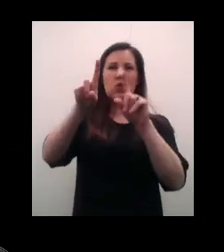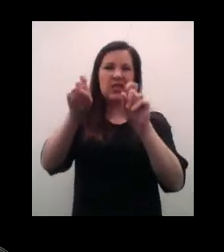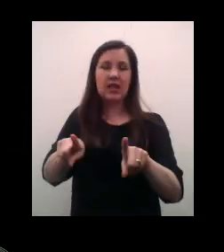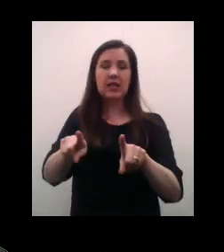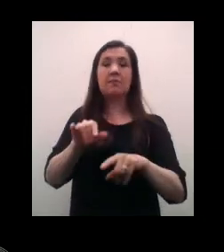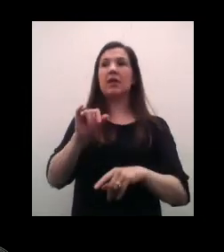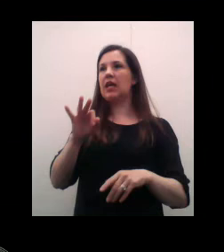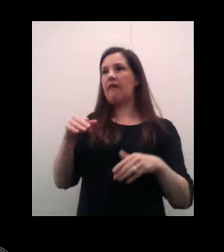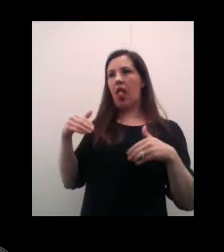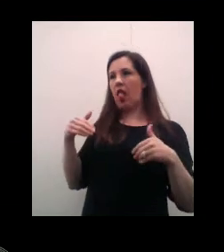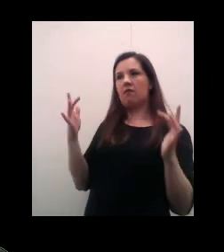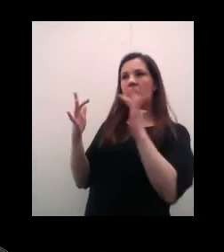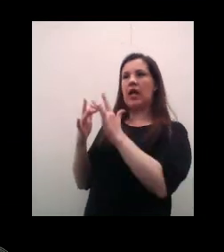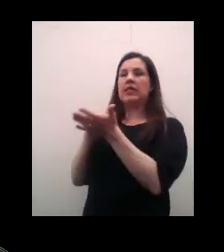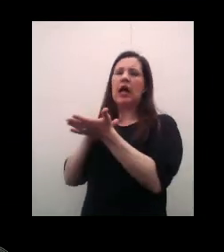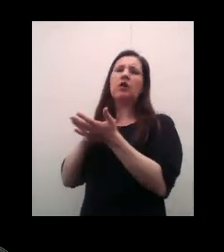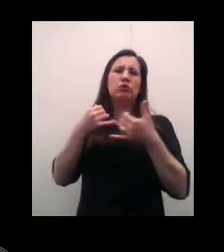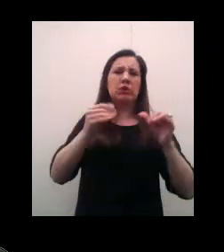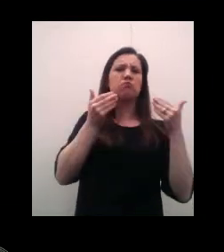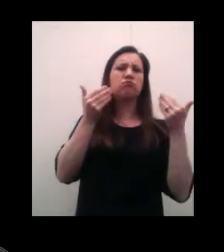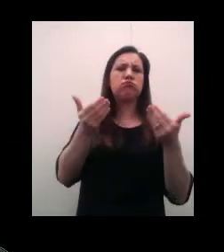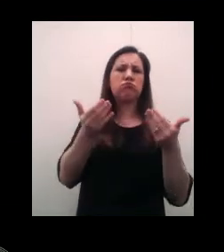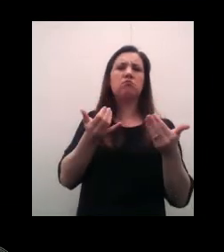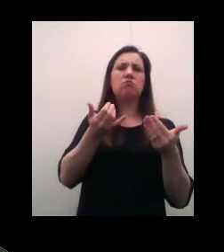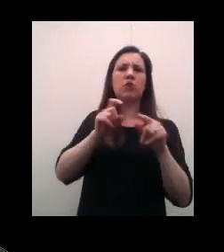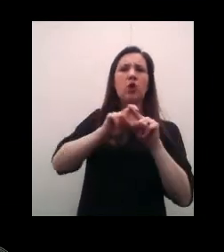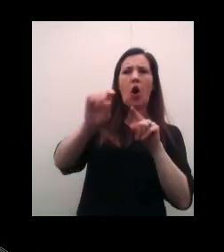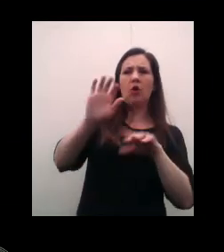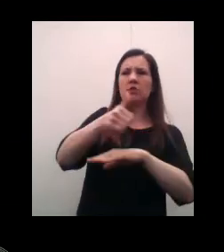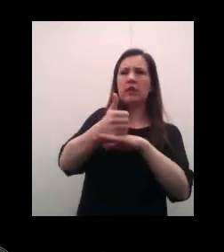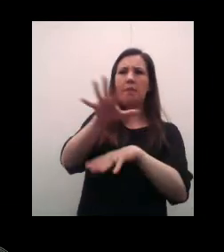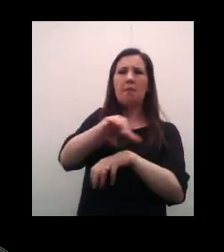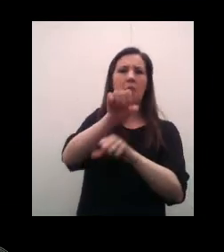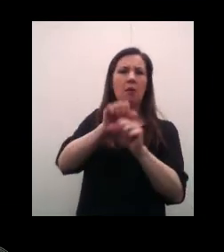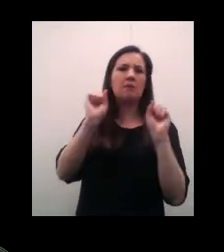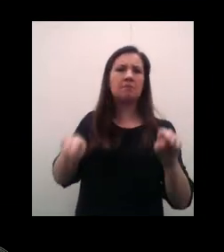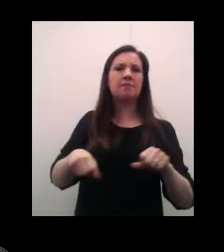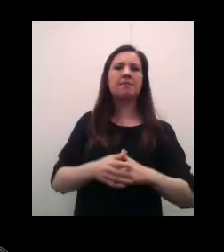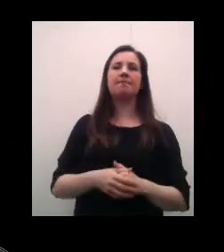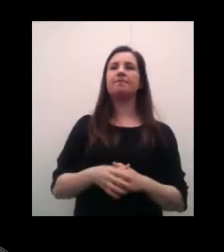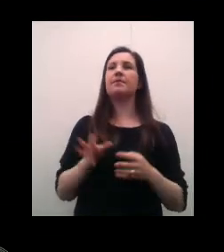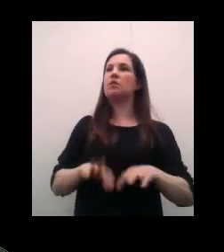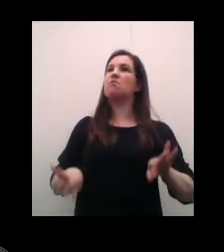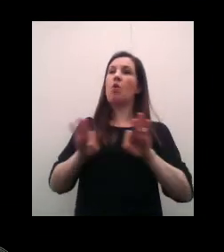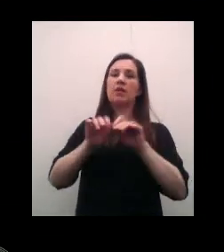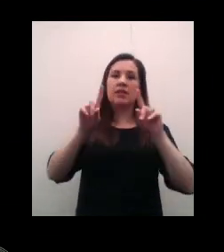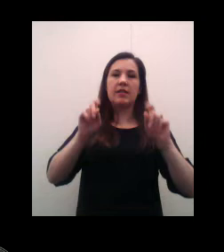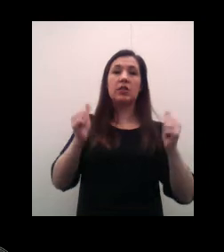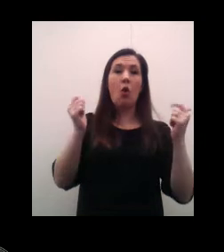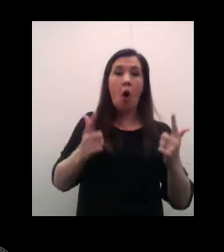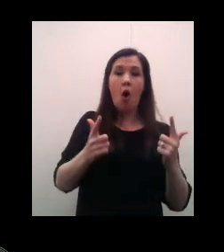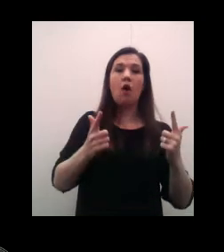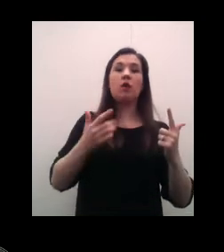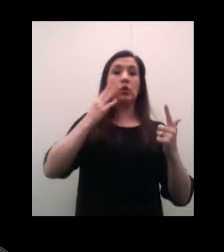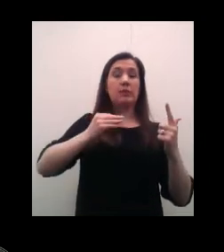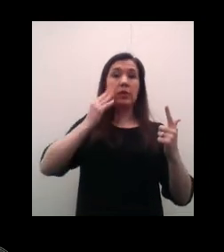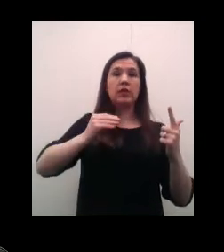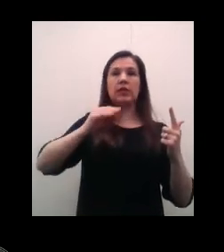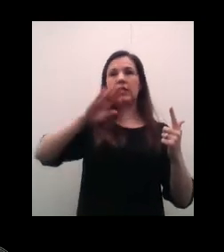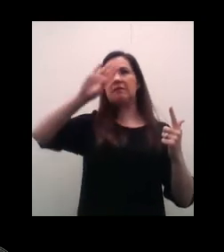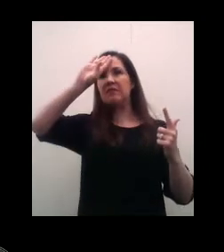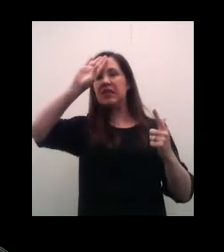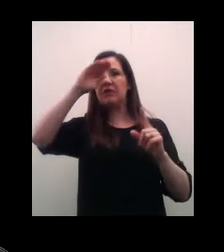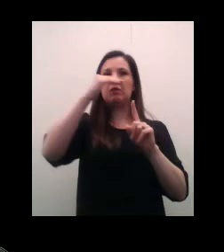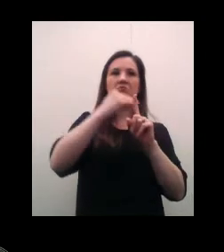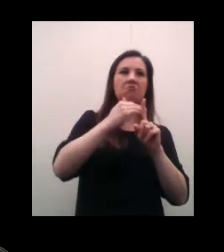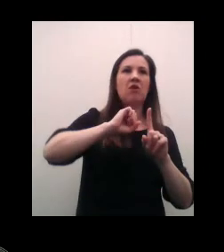experiencing symptoms, you should still call for an appointment. And that's why it's very important that we test all symptomatic individuals in our community. And